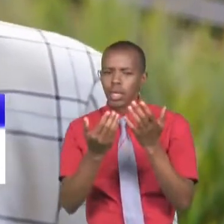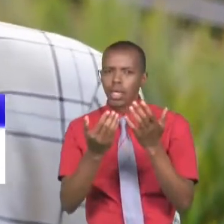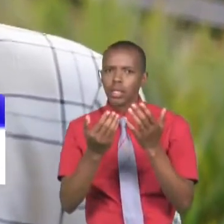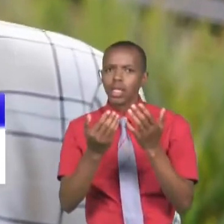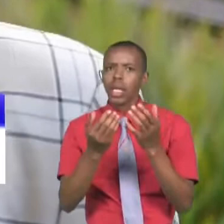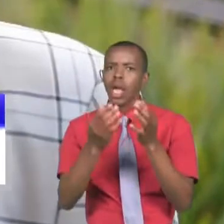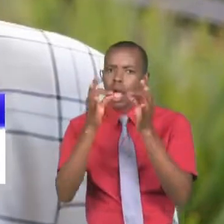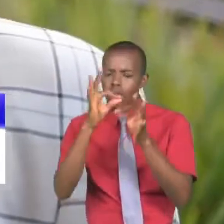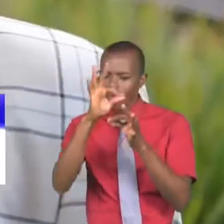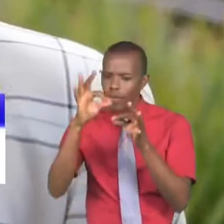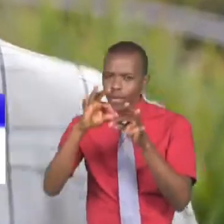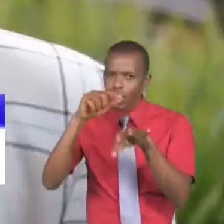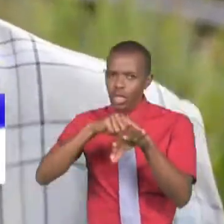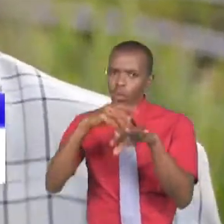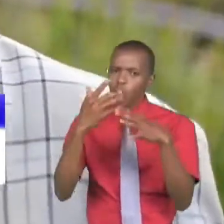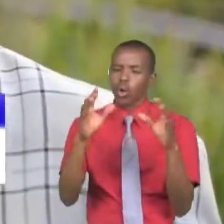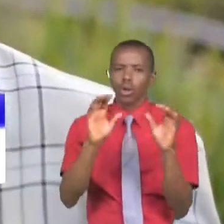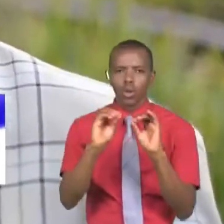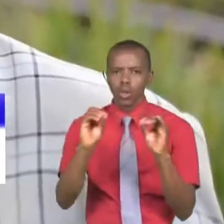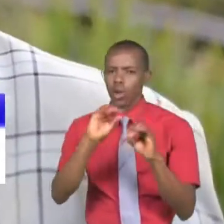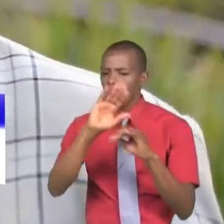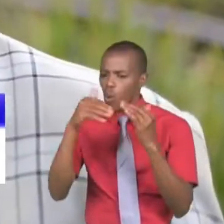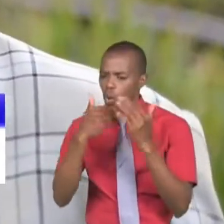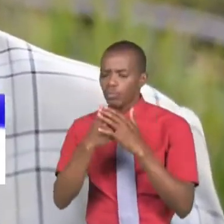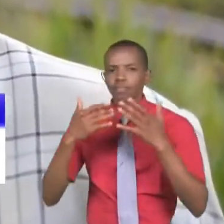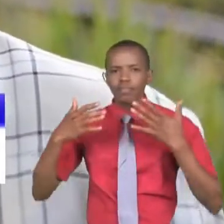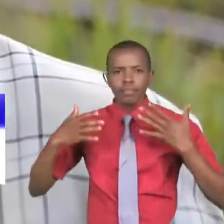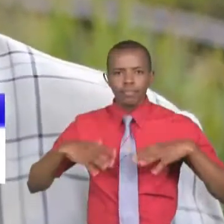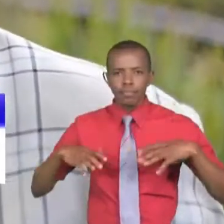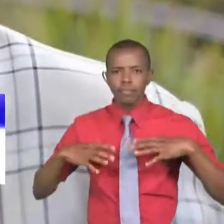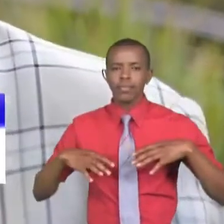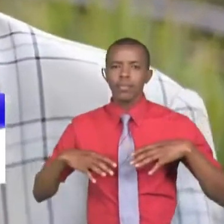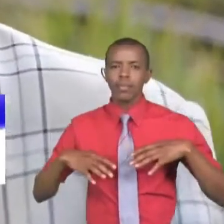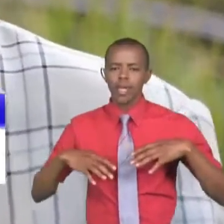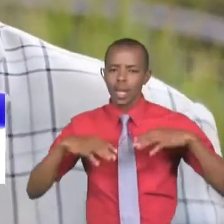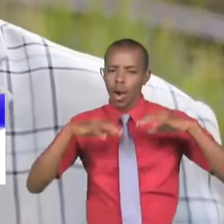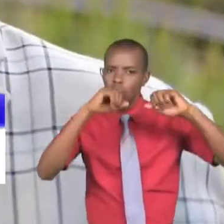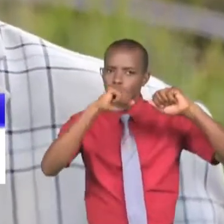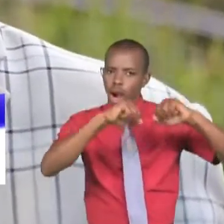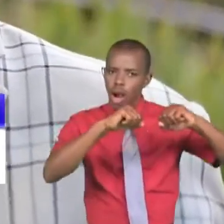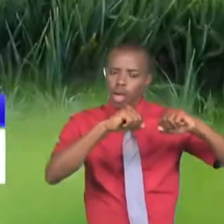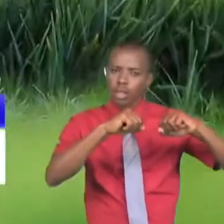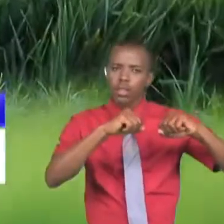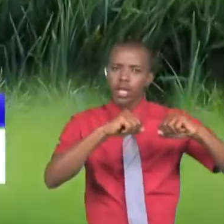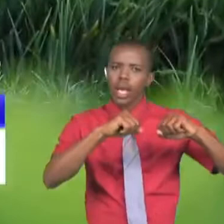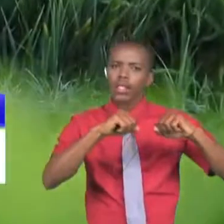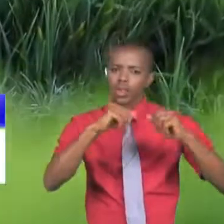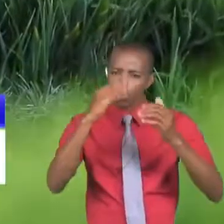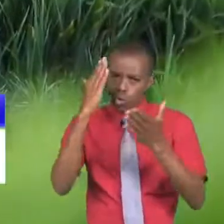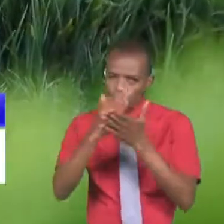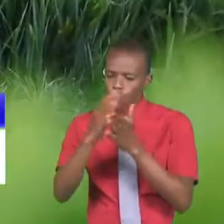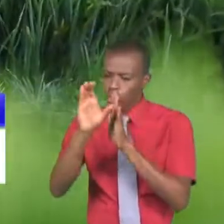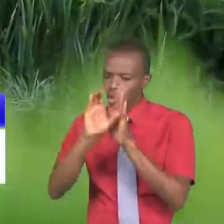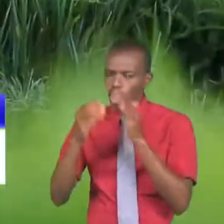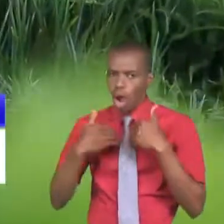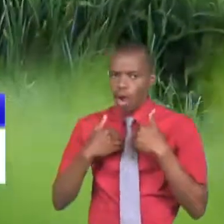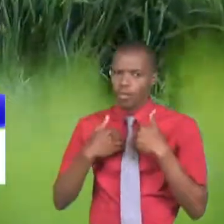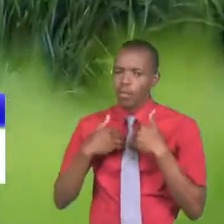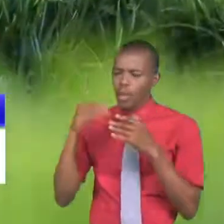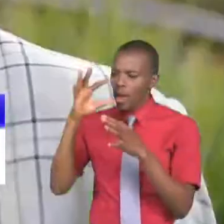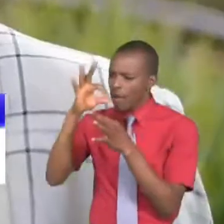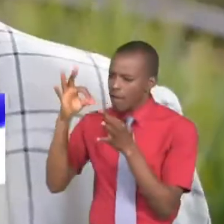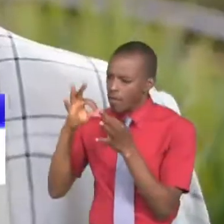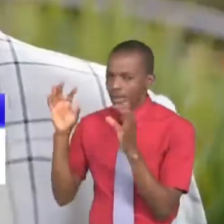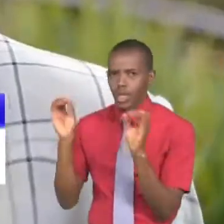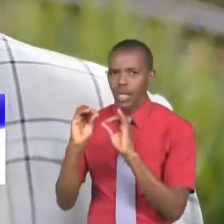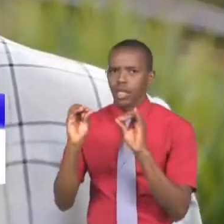it. So everybody seems to be in agreement that yes, we have a constitution which may not be perfect,